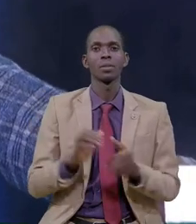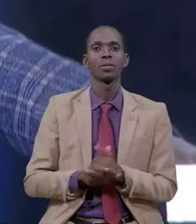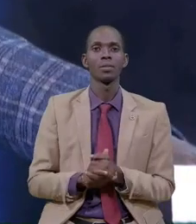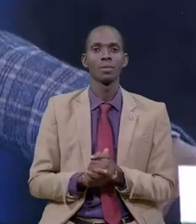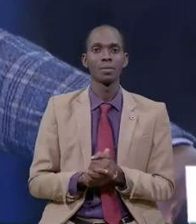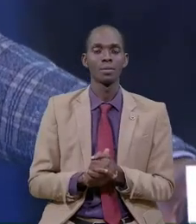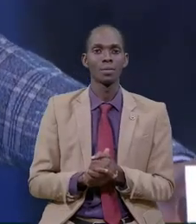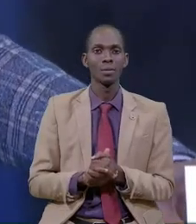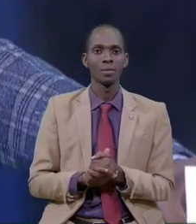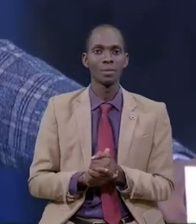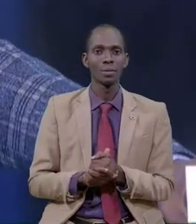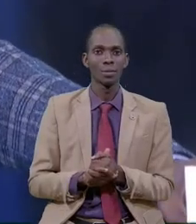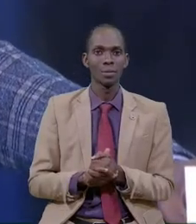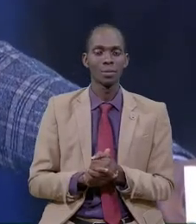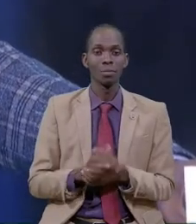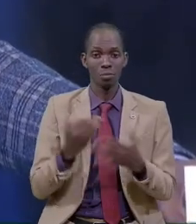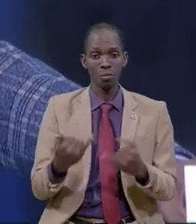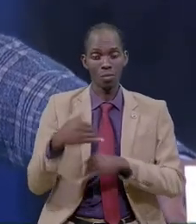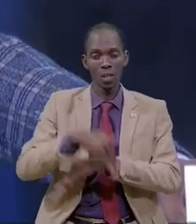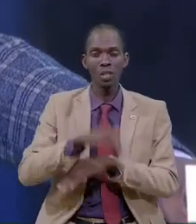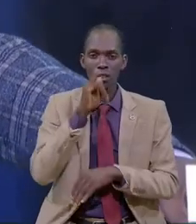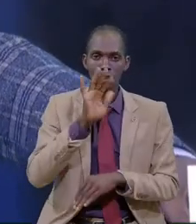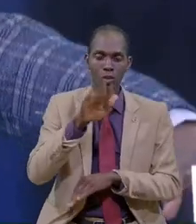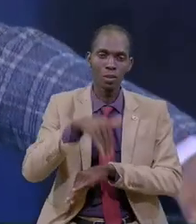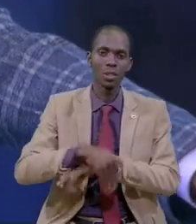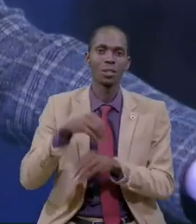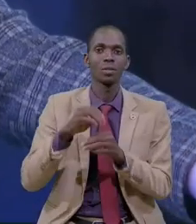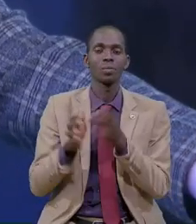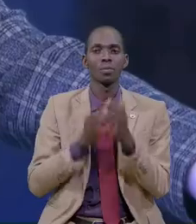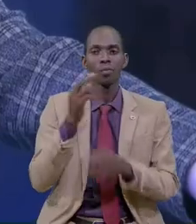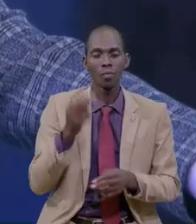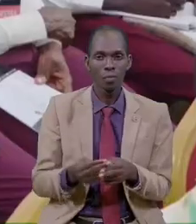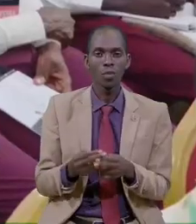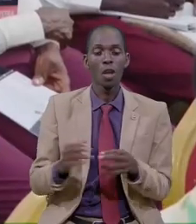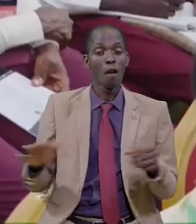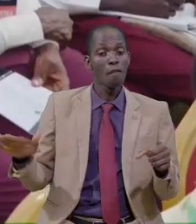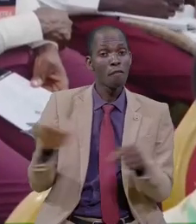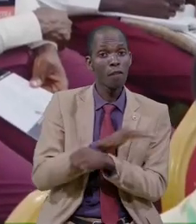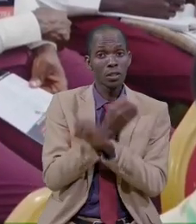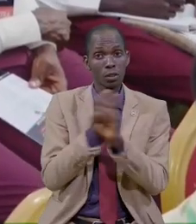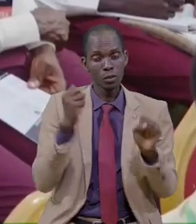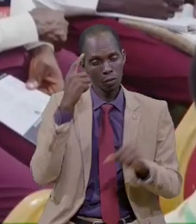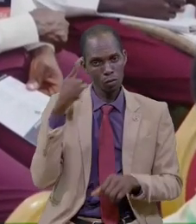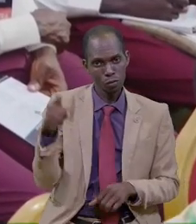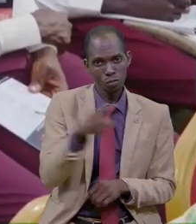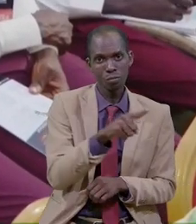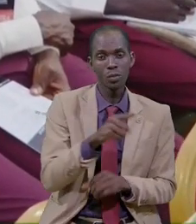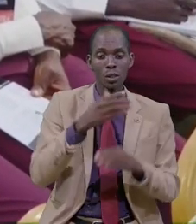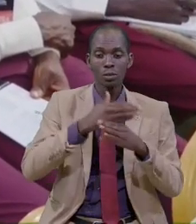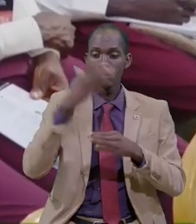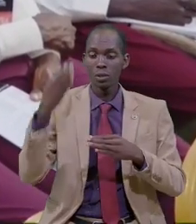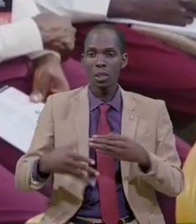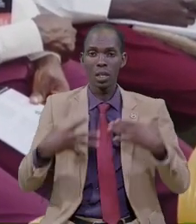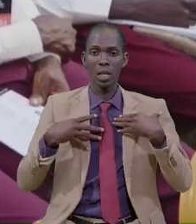saved. Tonight is your night. Full salvation. Total healing.